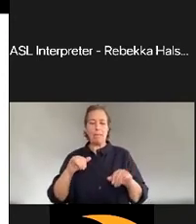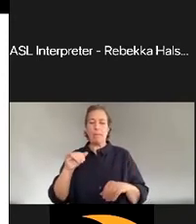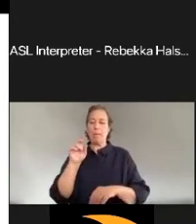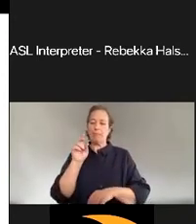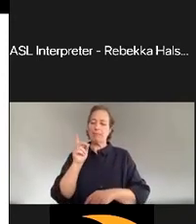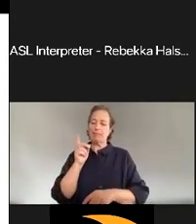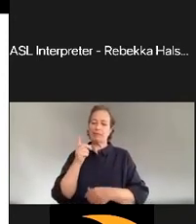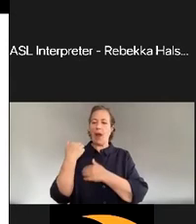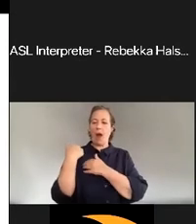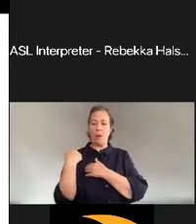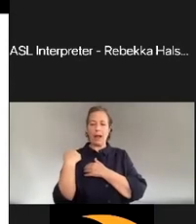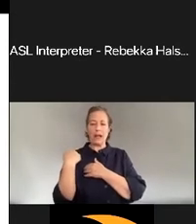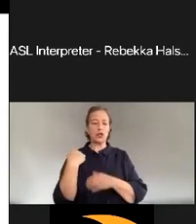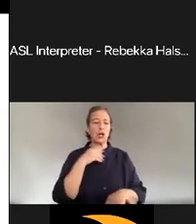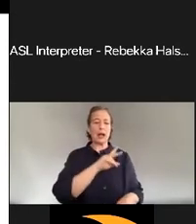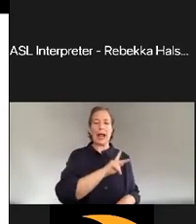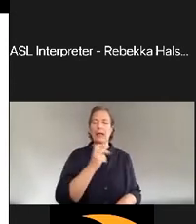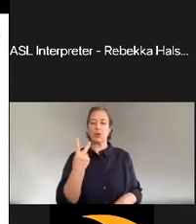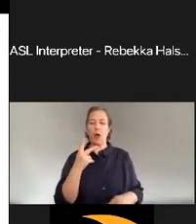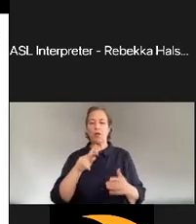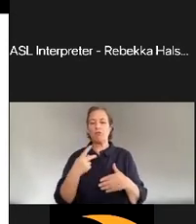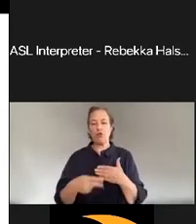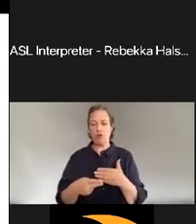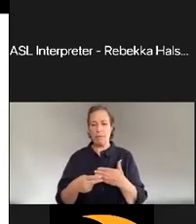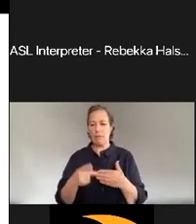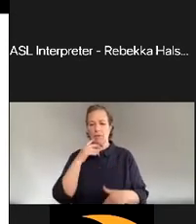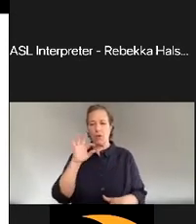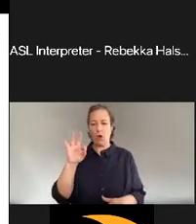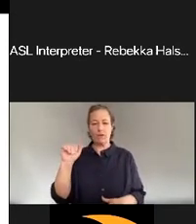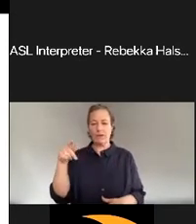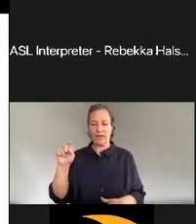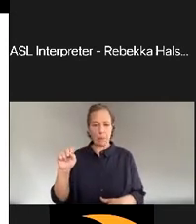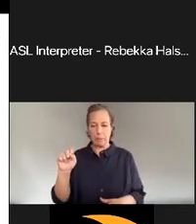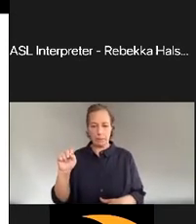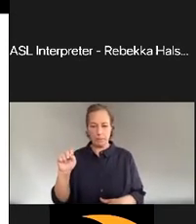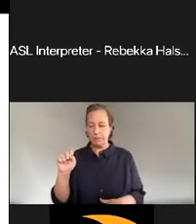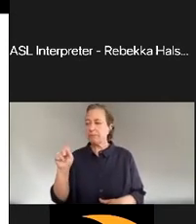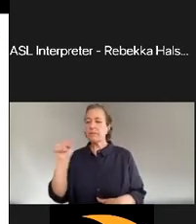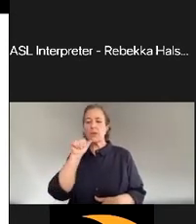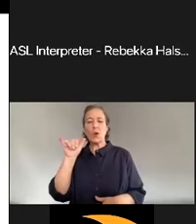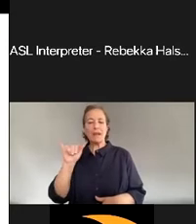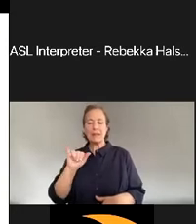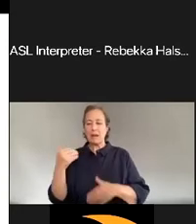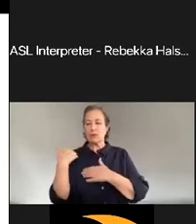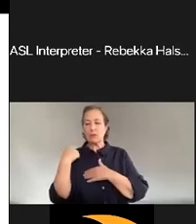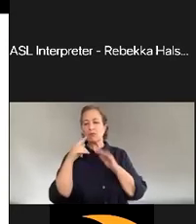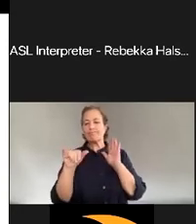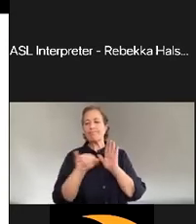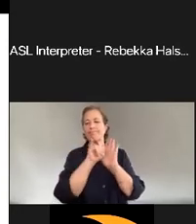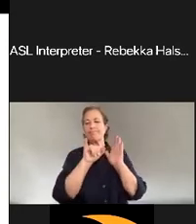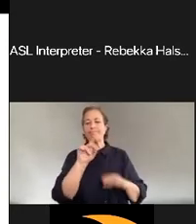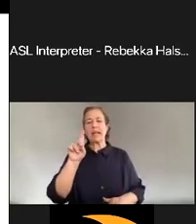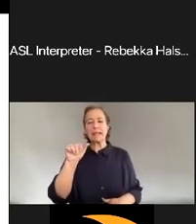public K-12 school does to provide FAPE, to identify students with disabilities, and is really unlikely